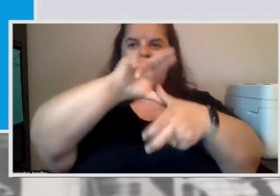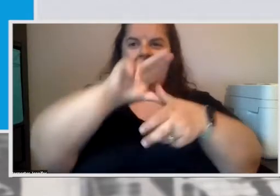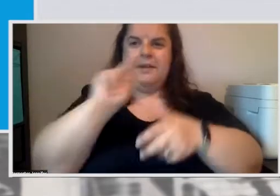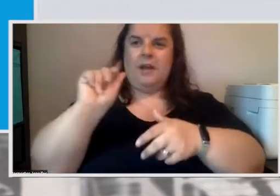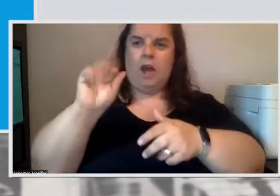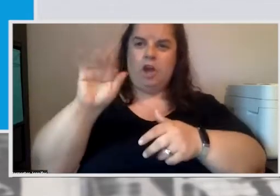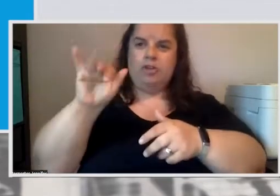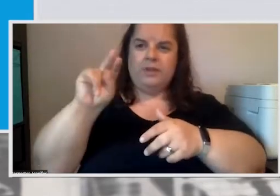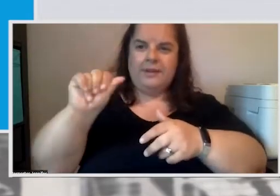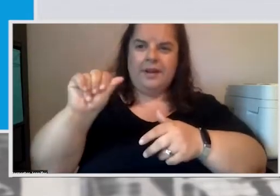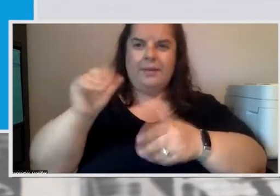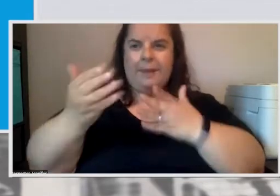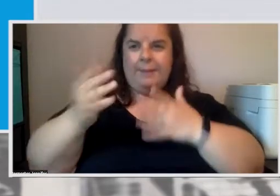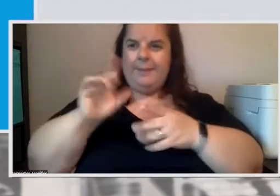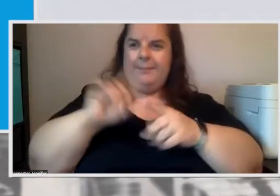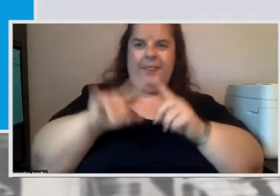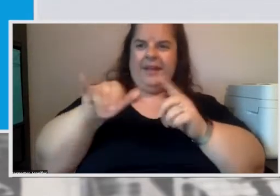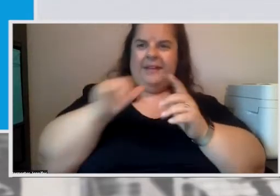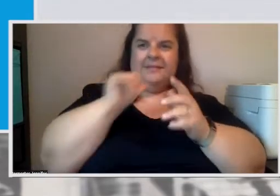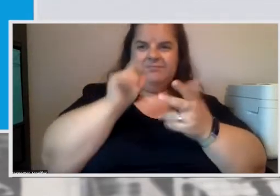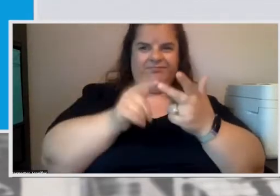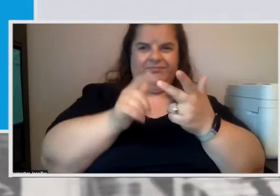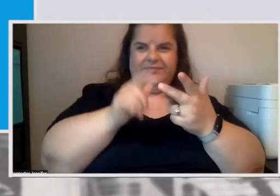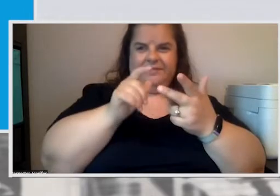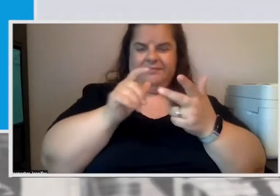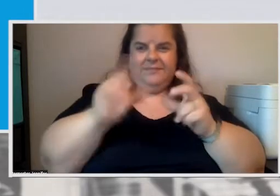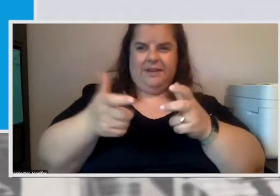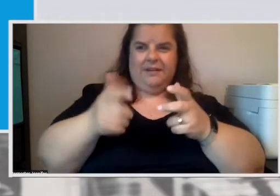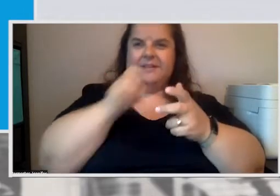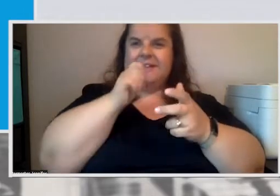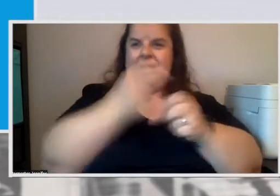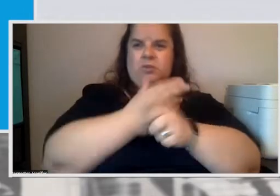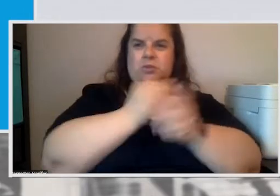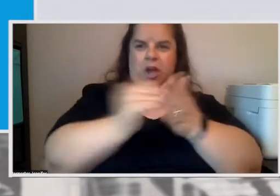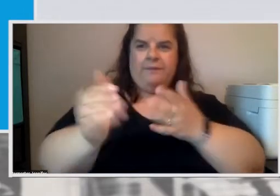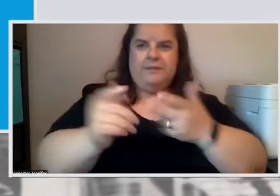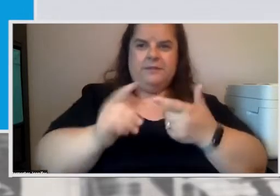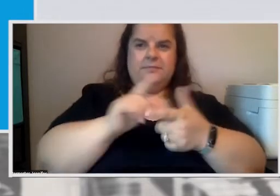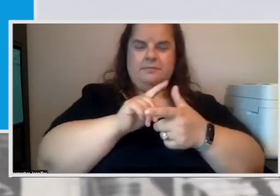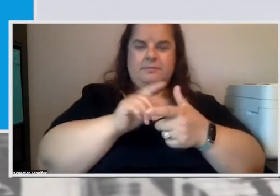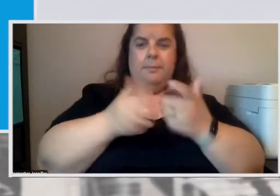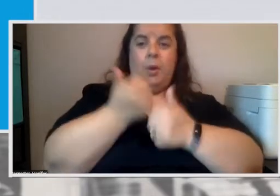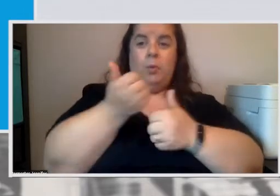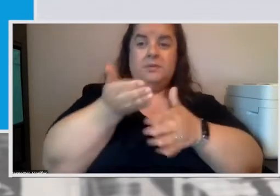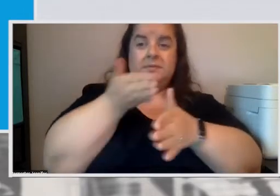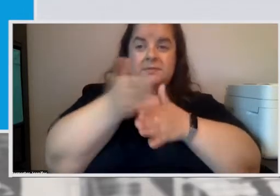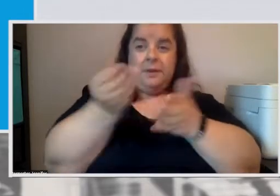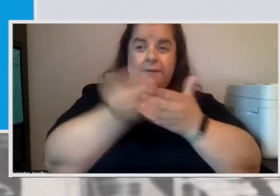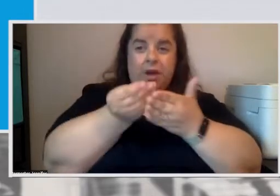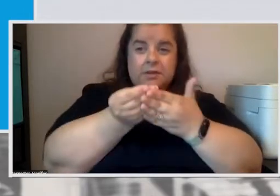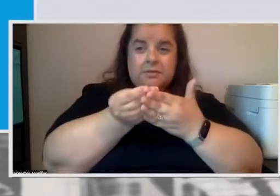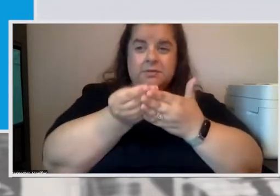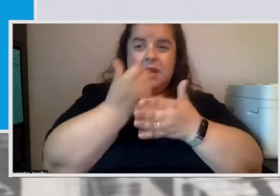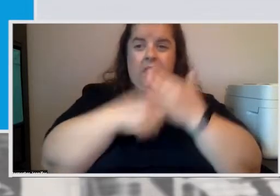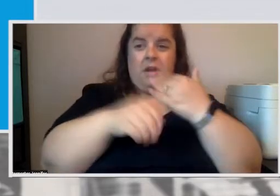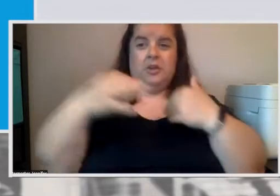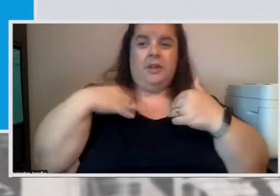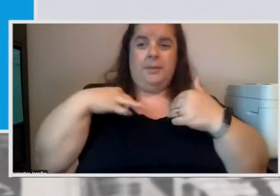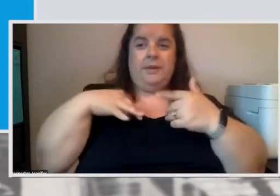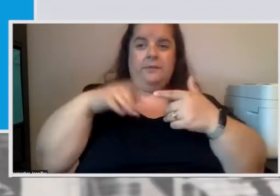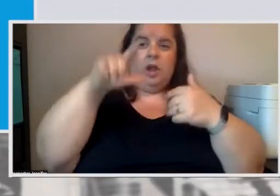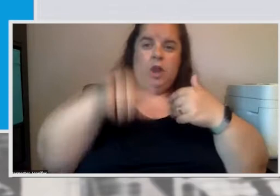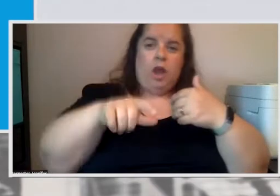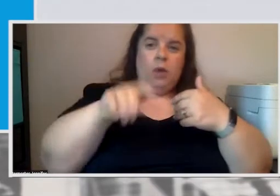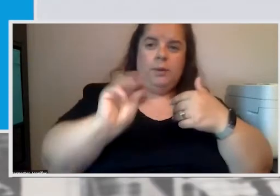disaster. That's what that category is really for. Most of the funds are under the benefit to low and moderate